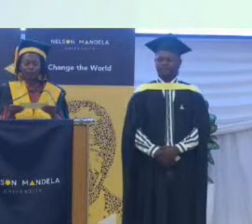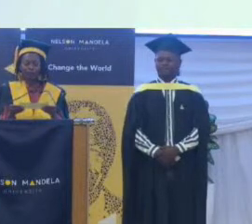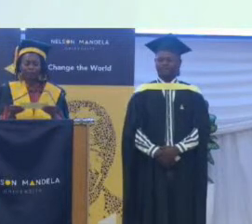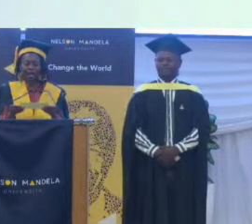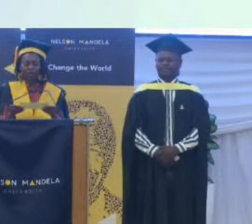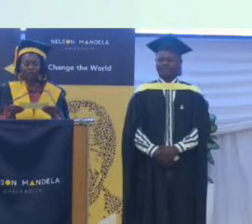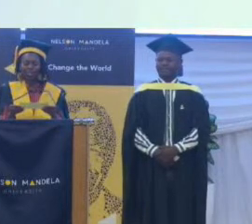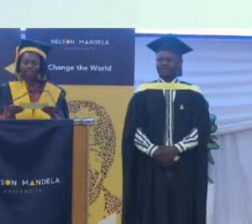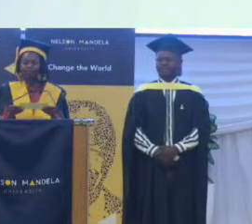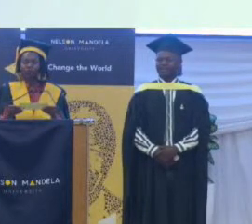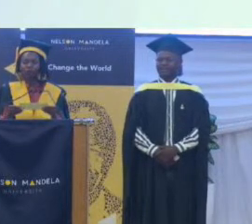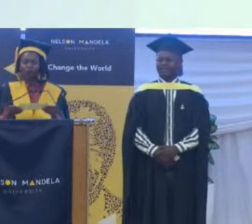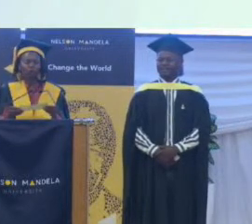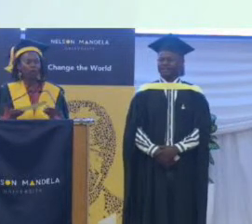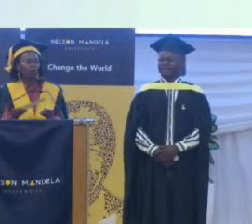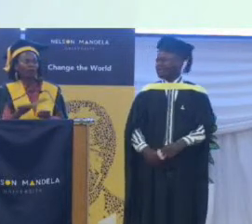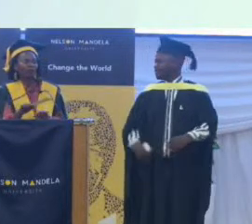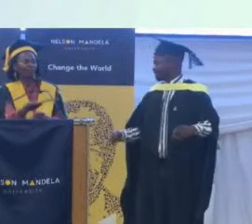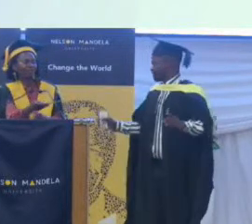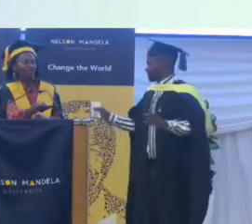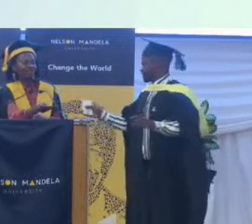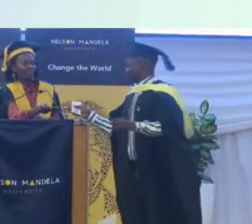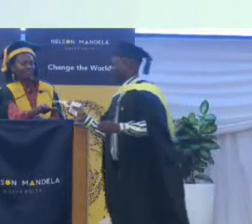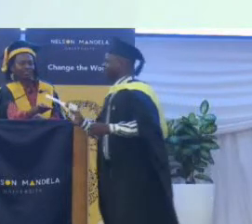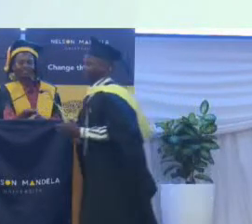Aphiwe Mabhanqo Gift Nkonzo.